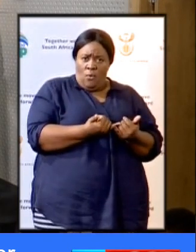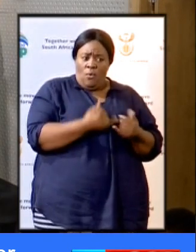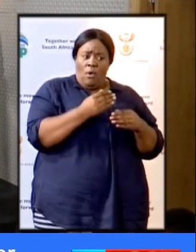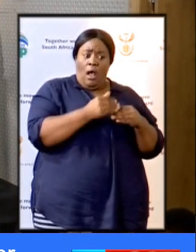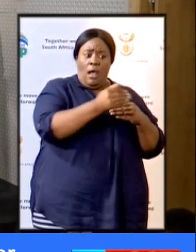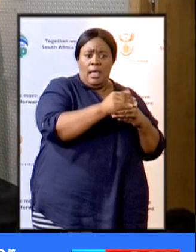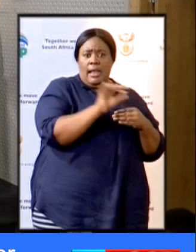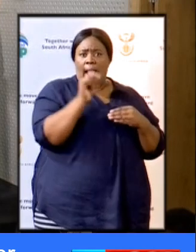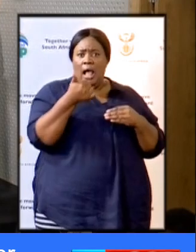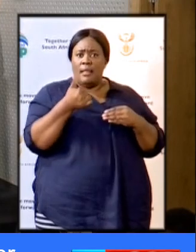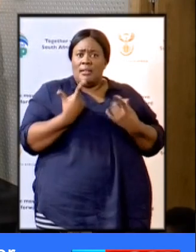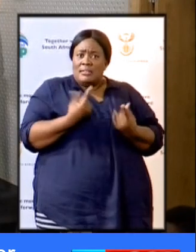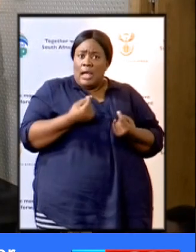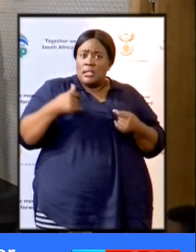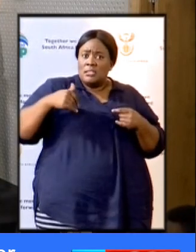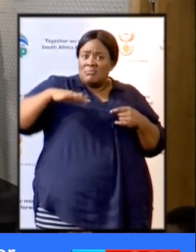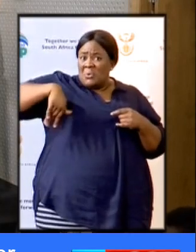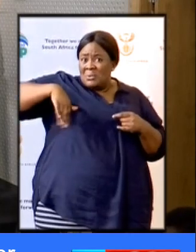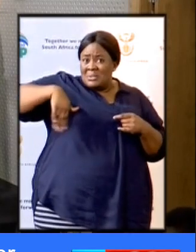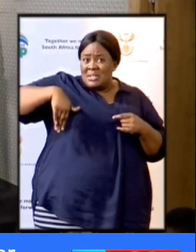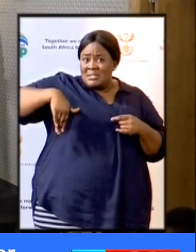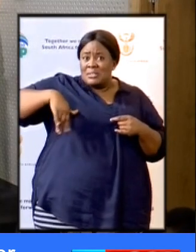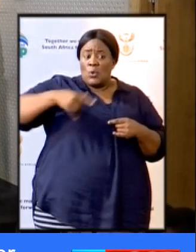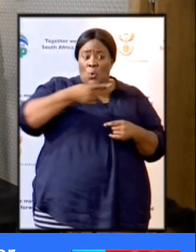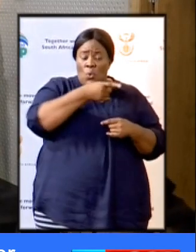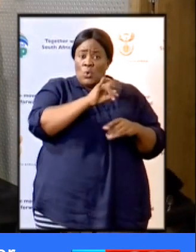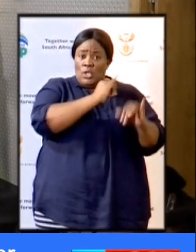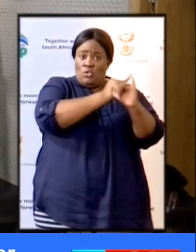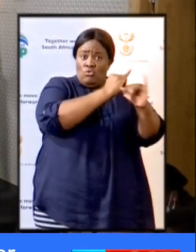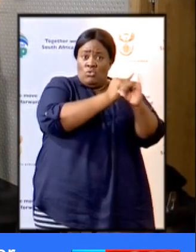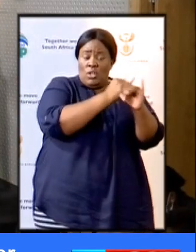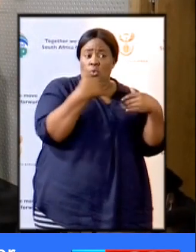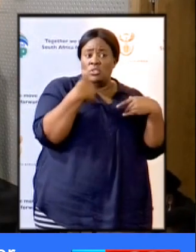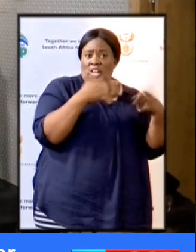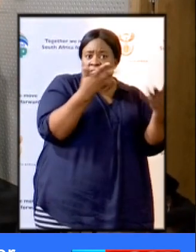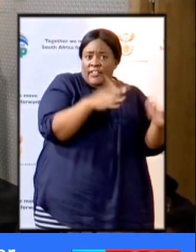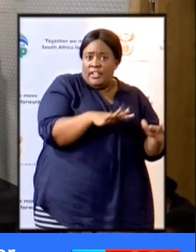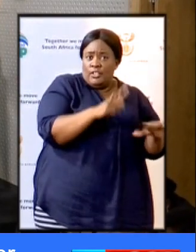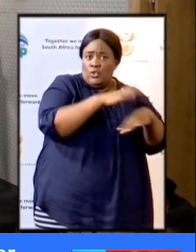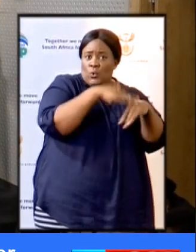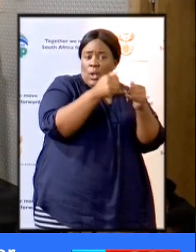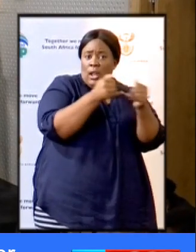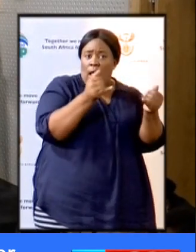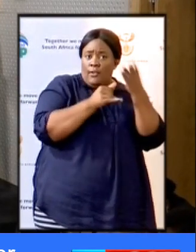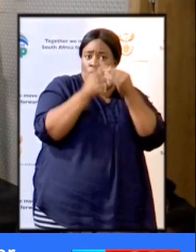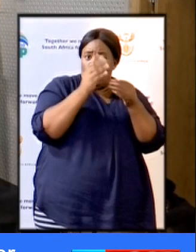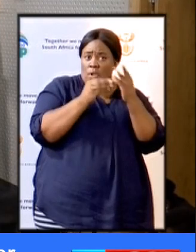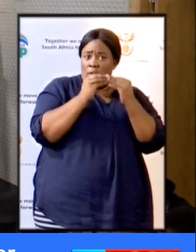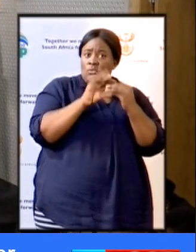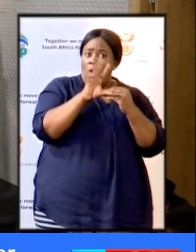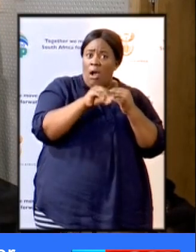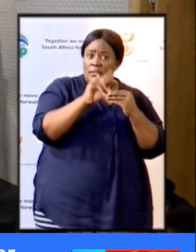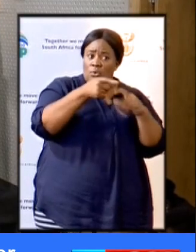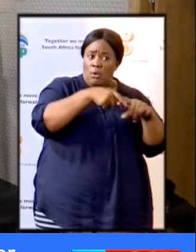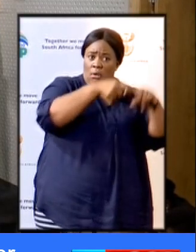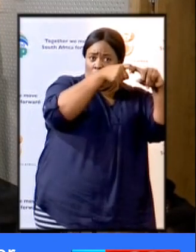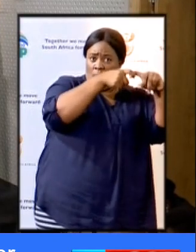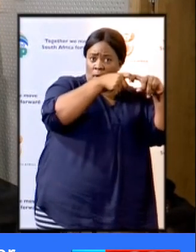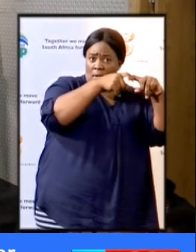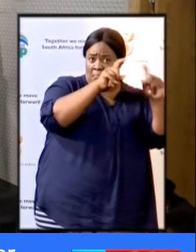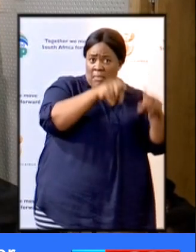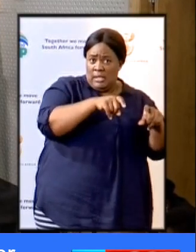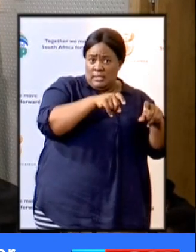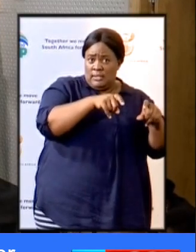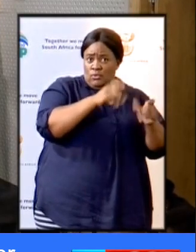others. Will those institutions that have already rolled out online learning be asked to pause until such time that